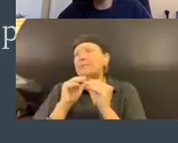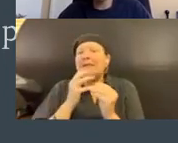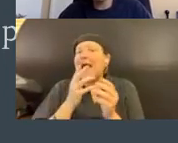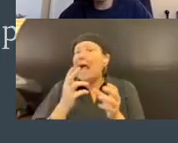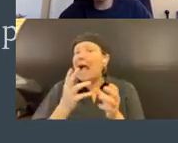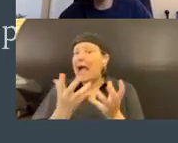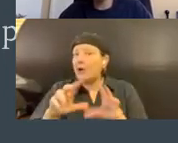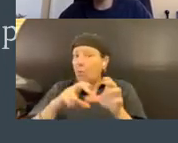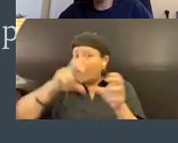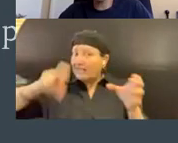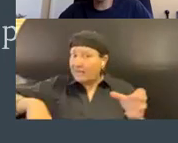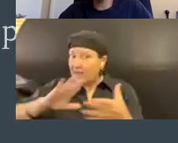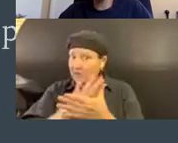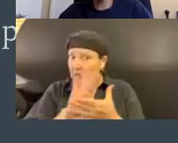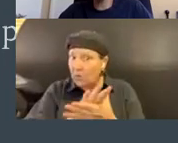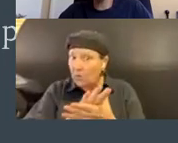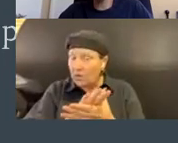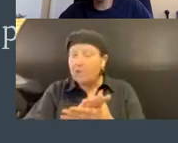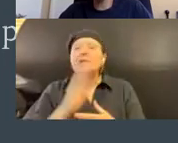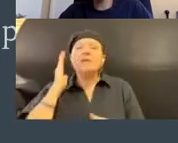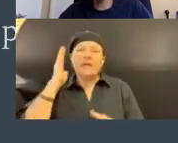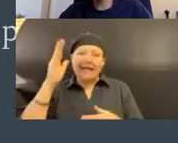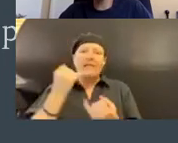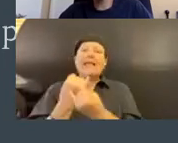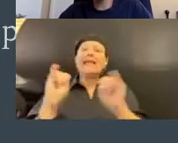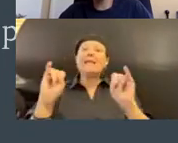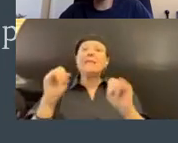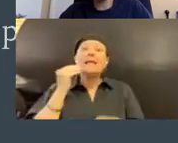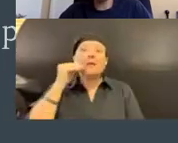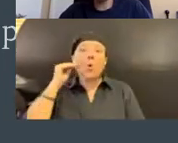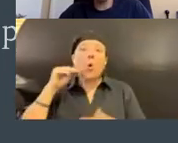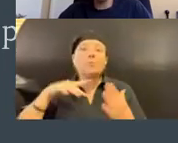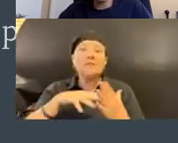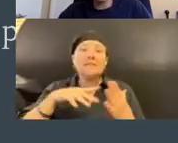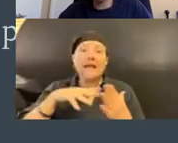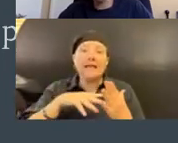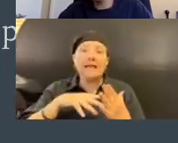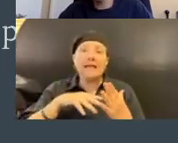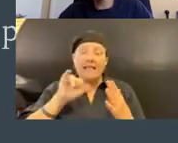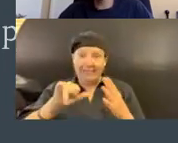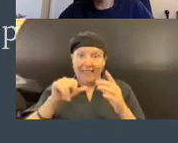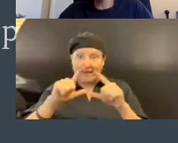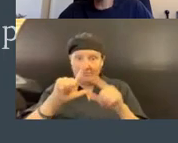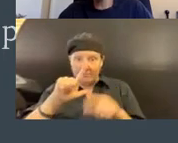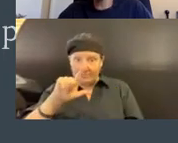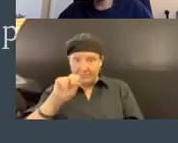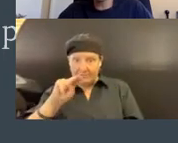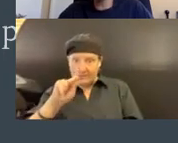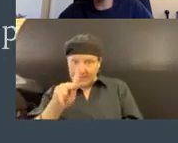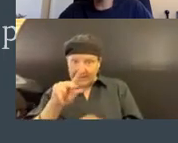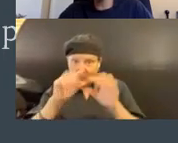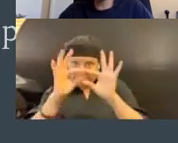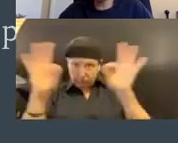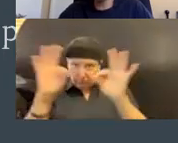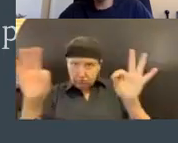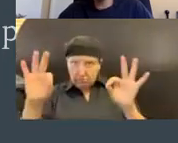I put the link here so you can jot it down and then go to the LAUSD website. You can look at it. We're committed to working with our families. I have